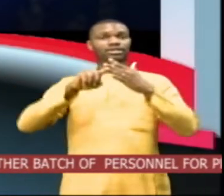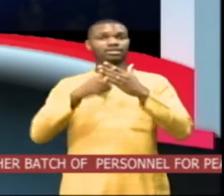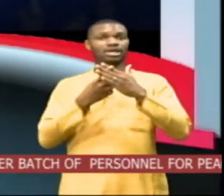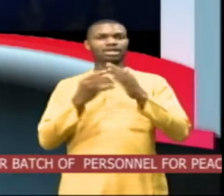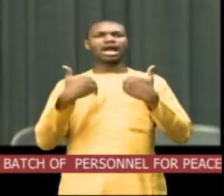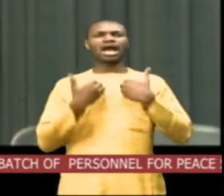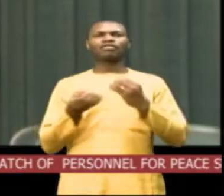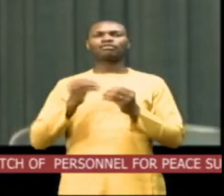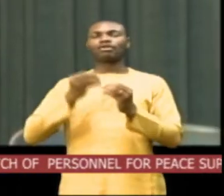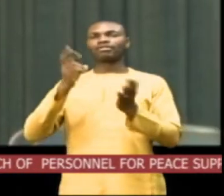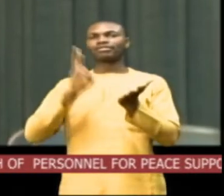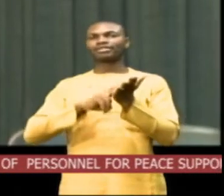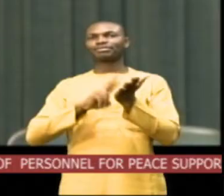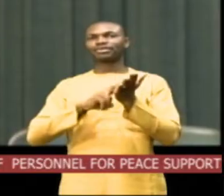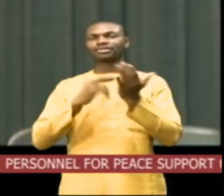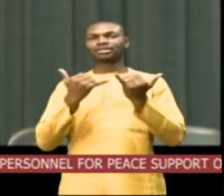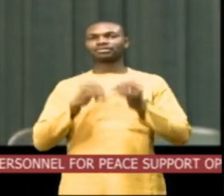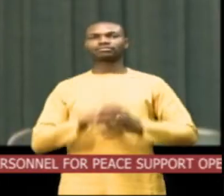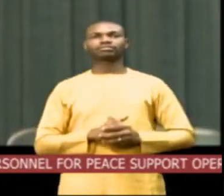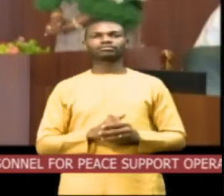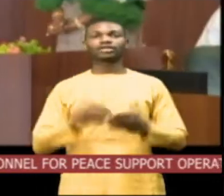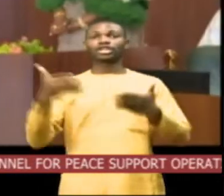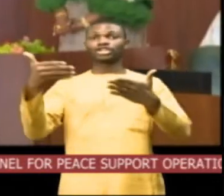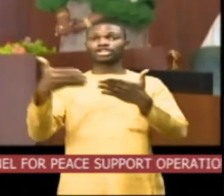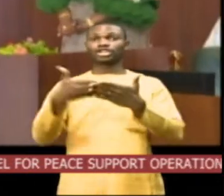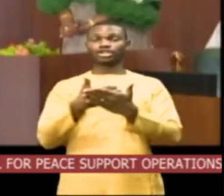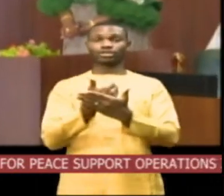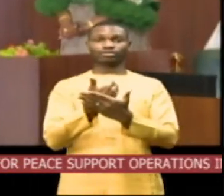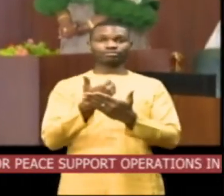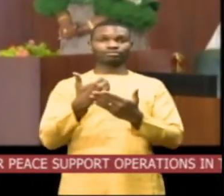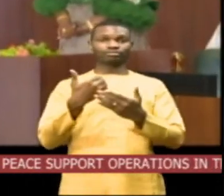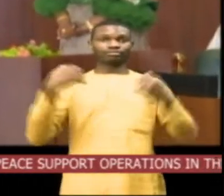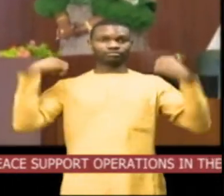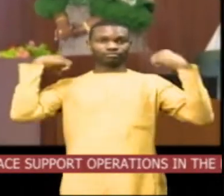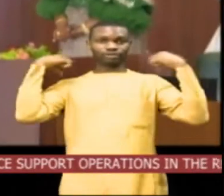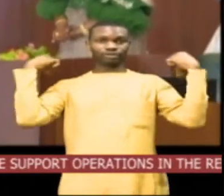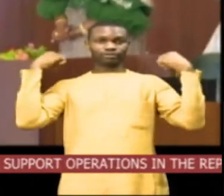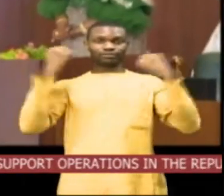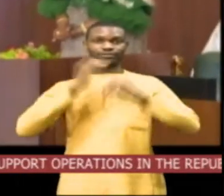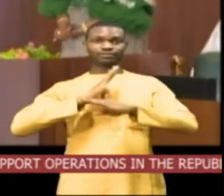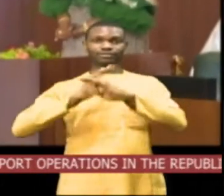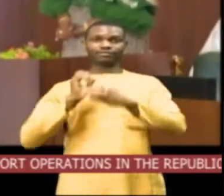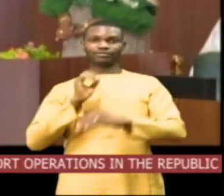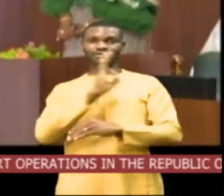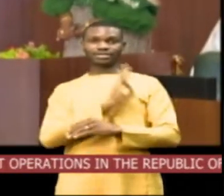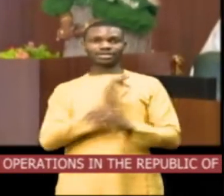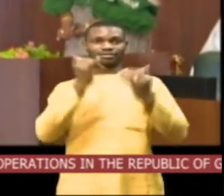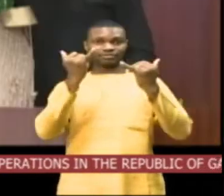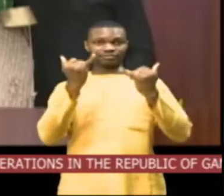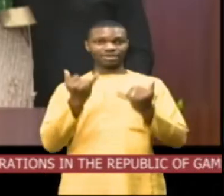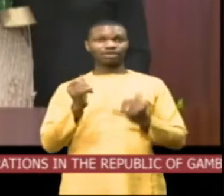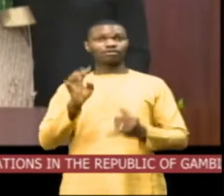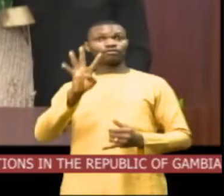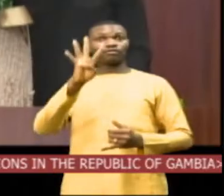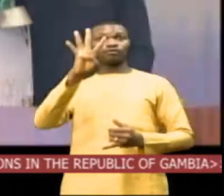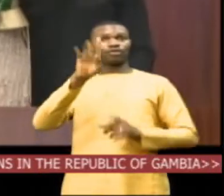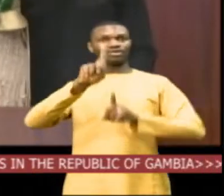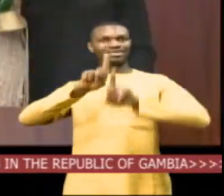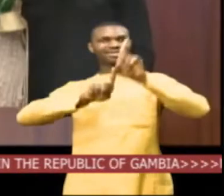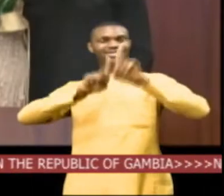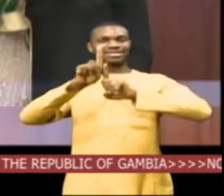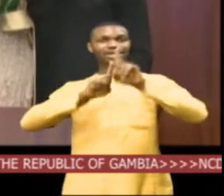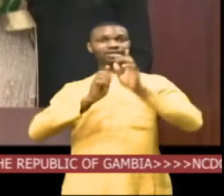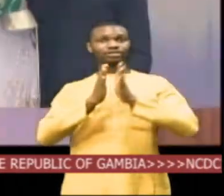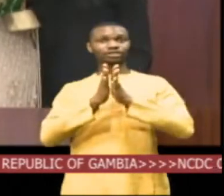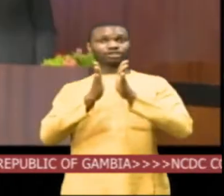reports. The new Chief of Defence Staff, Lucky Irabu from Delta State, now a four-star general, was commissioned